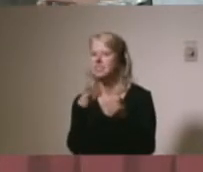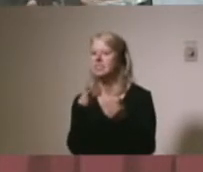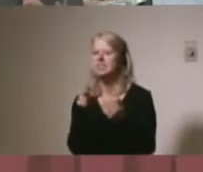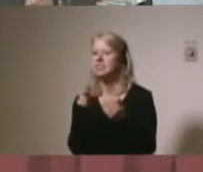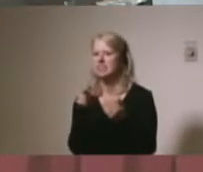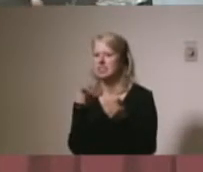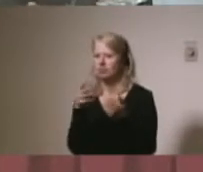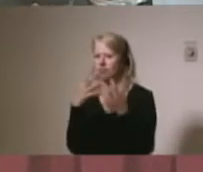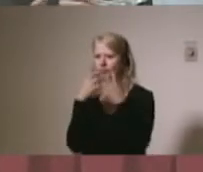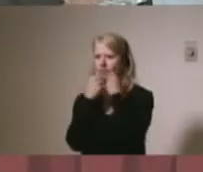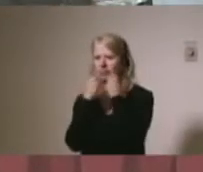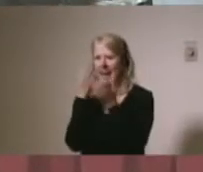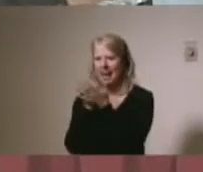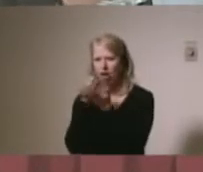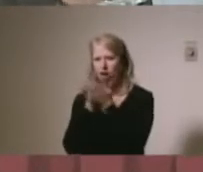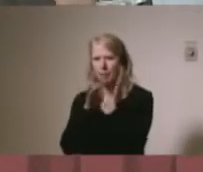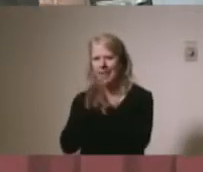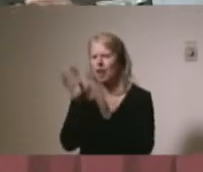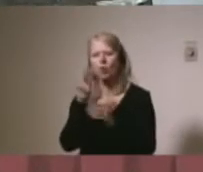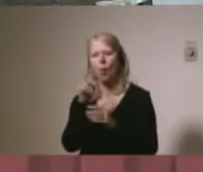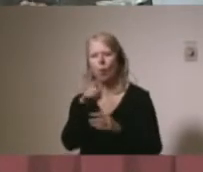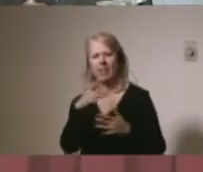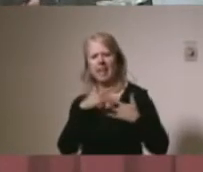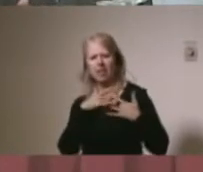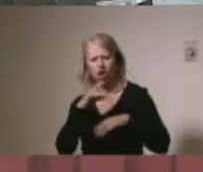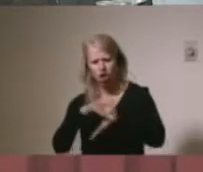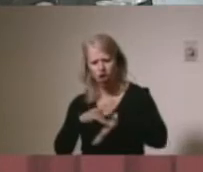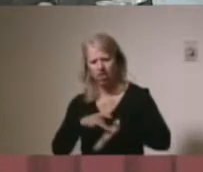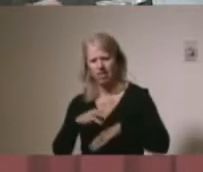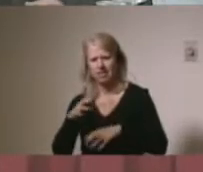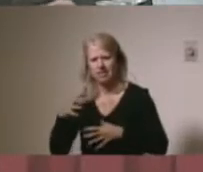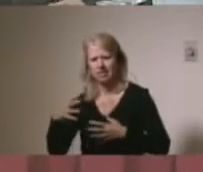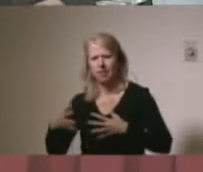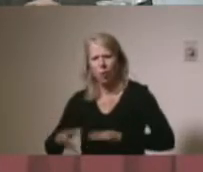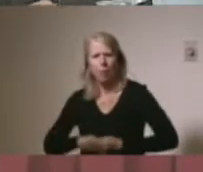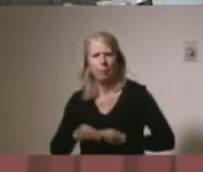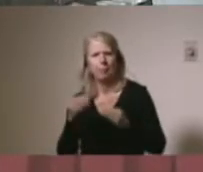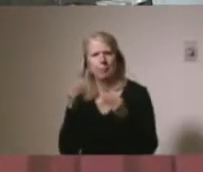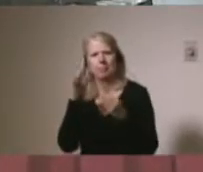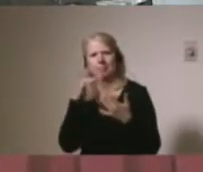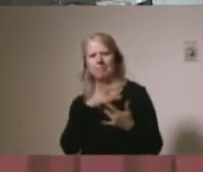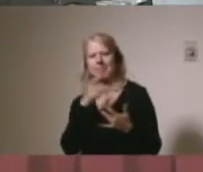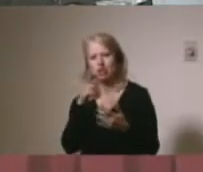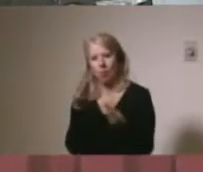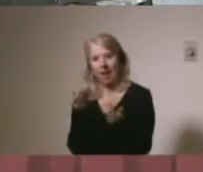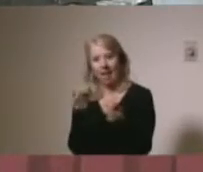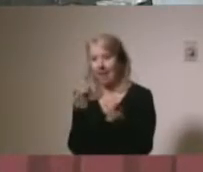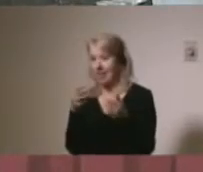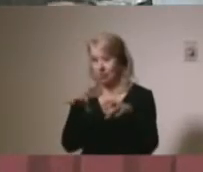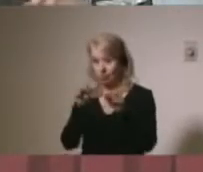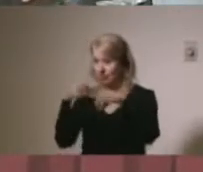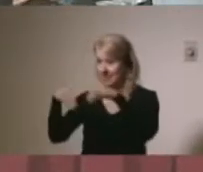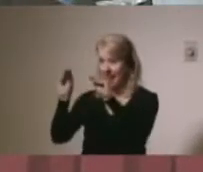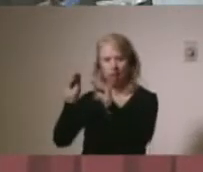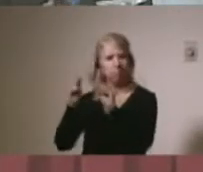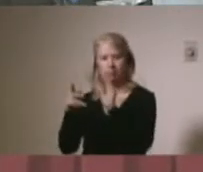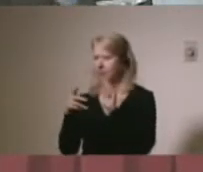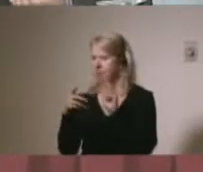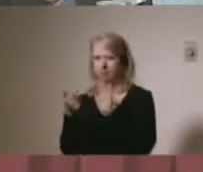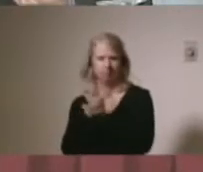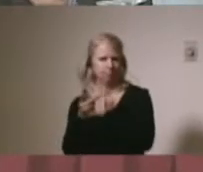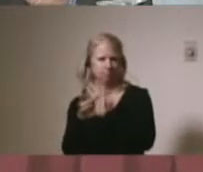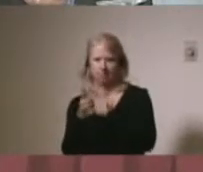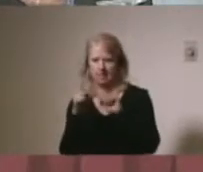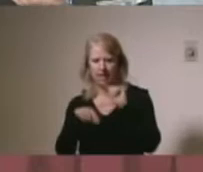economic. They see it as a part of them, like their mother. And so Maori land isn't for sale. Now, Kiwi Bank